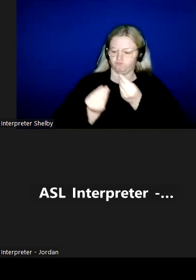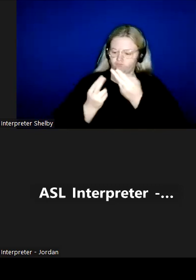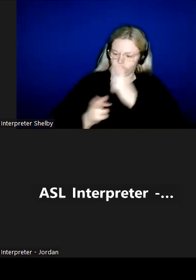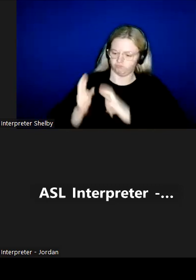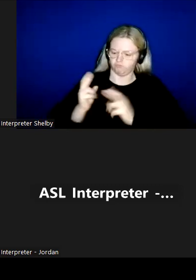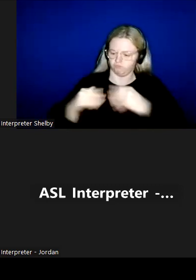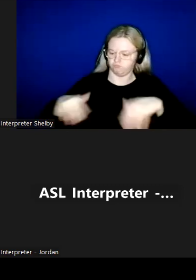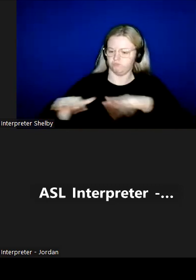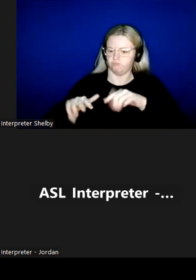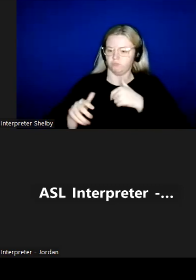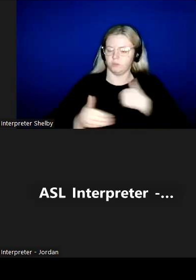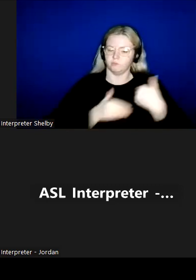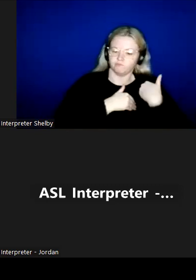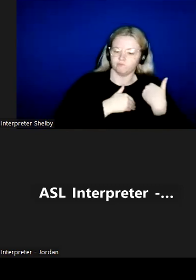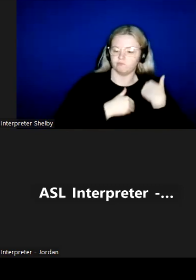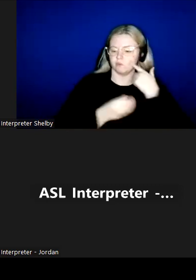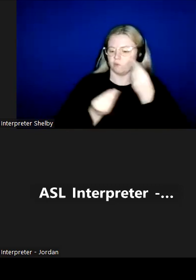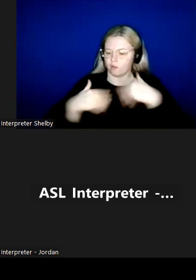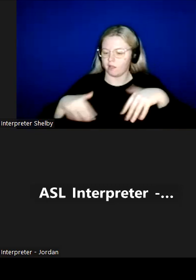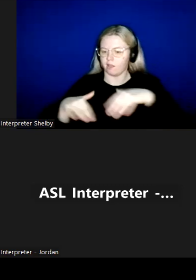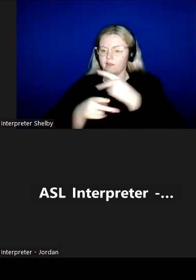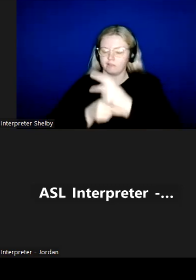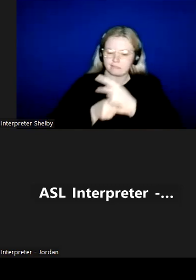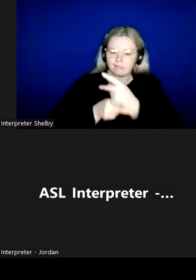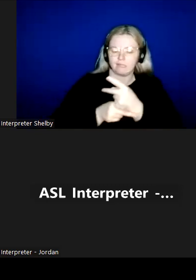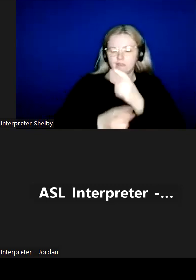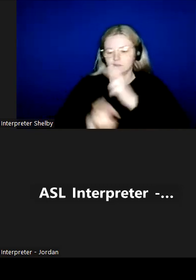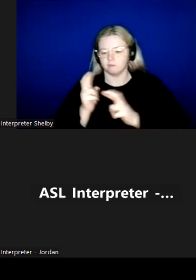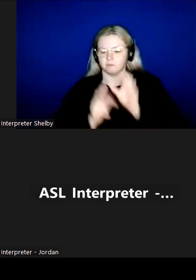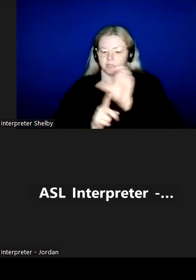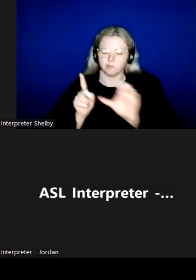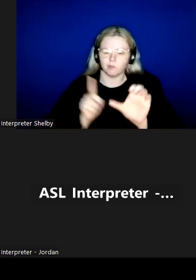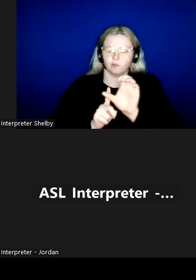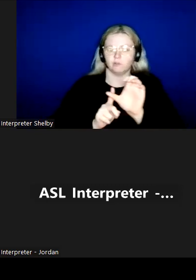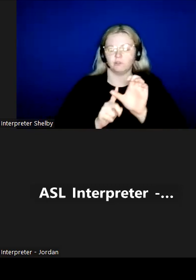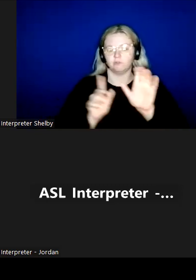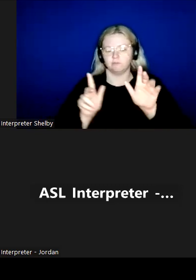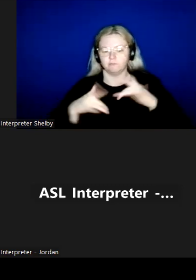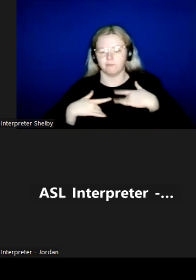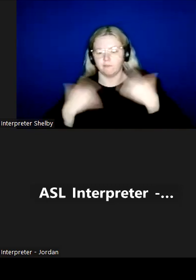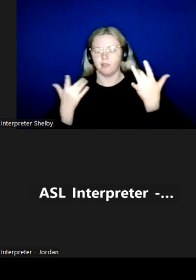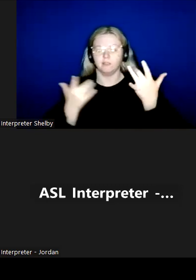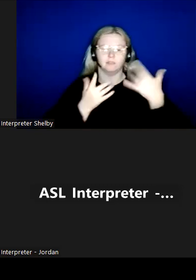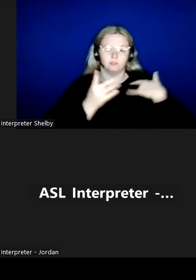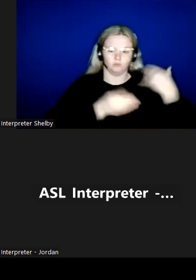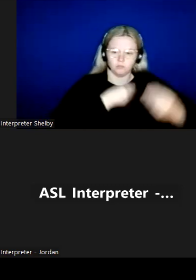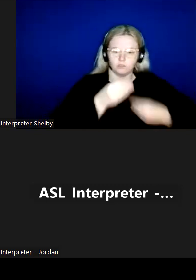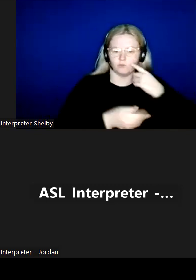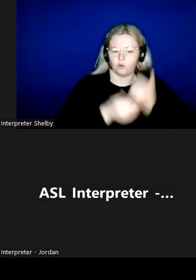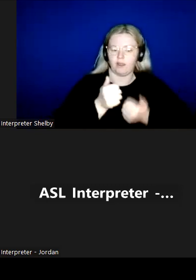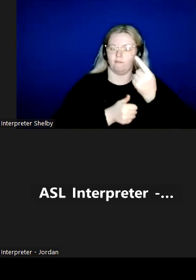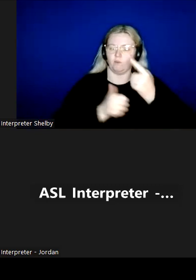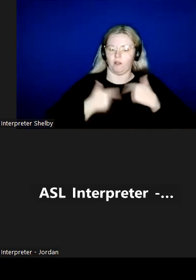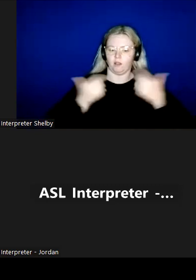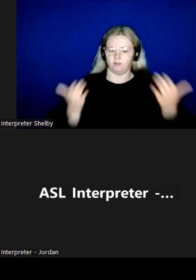responsible stewards of the land and to respect the cultures, ceremonies, and traditions of all who call it home.